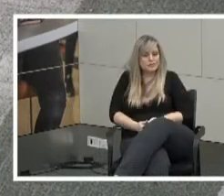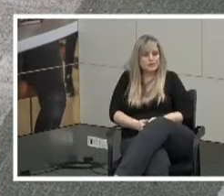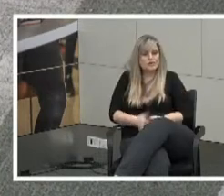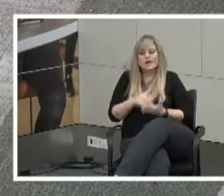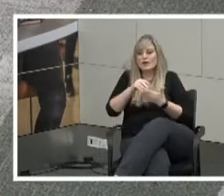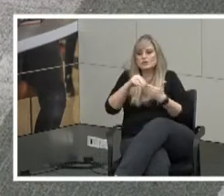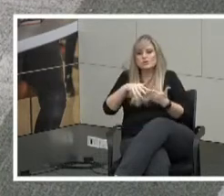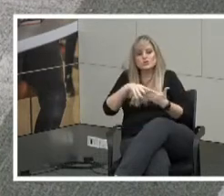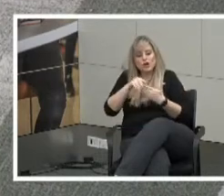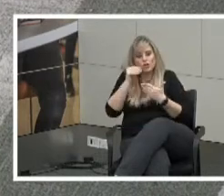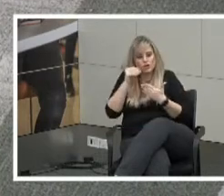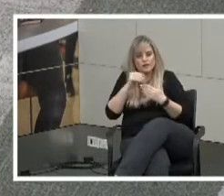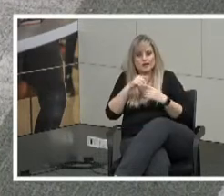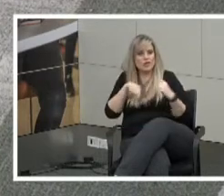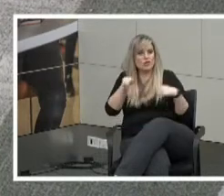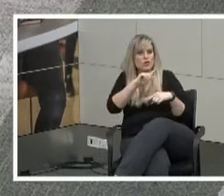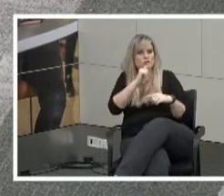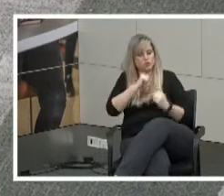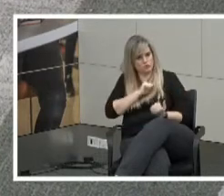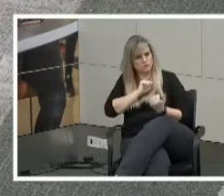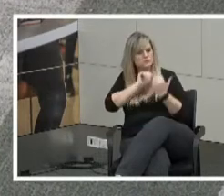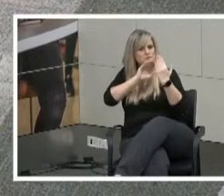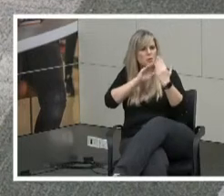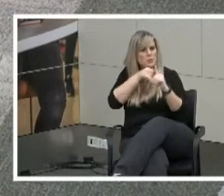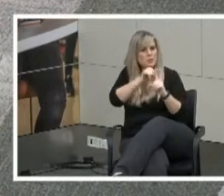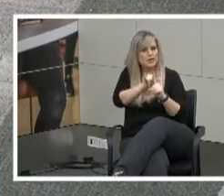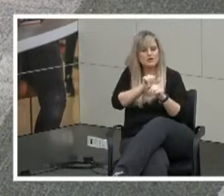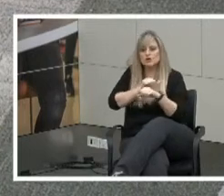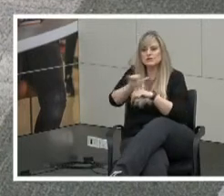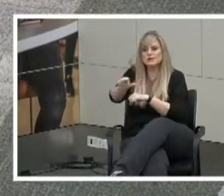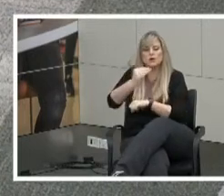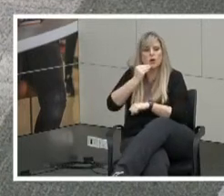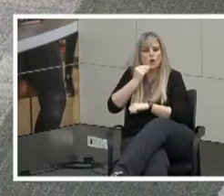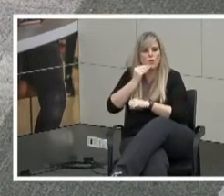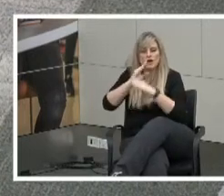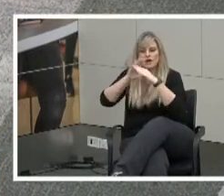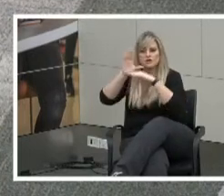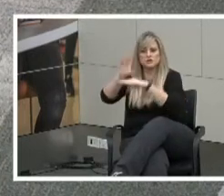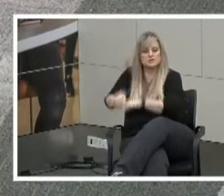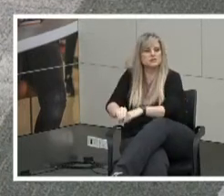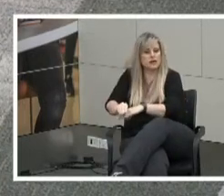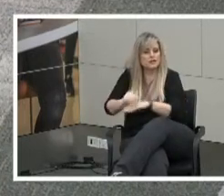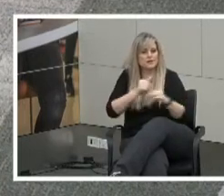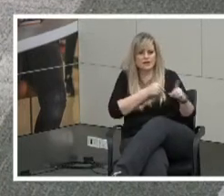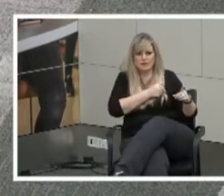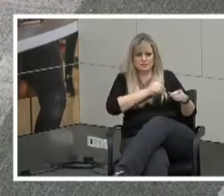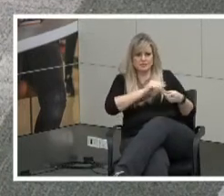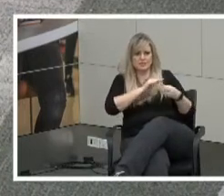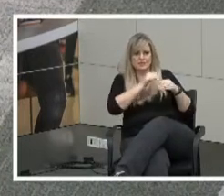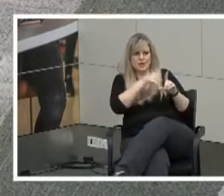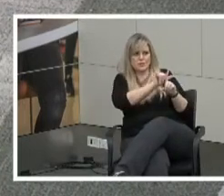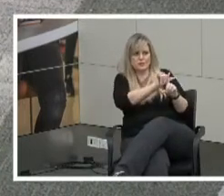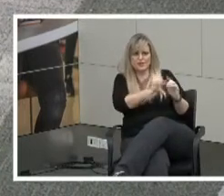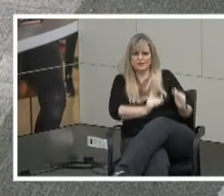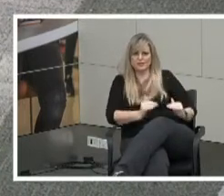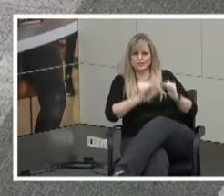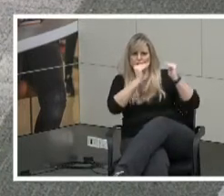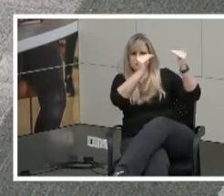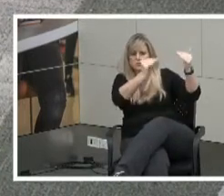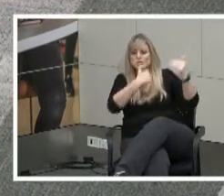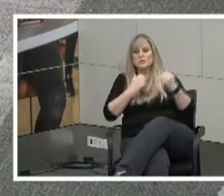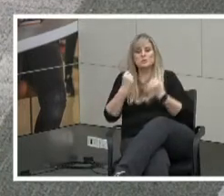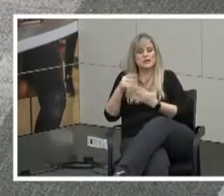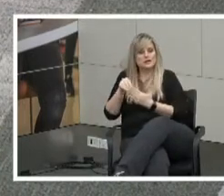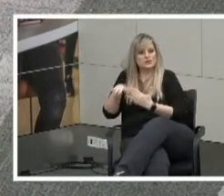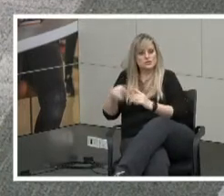students are learning that those who stand up to bullies are being sent home silenced while the bullies are being promoted many of our students come